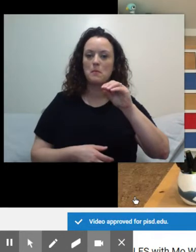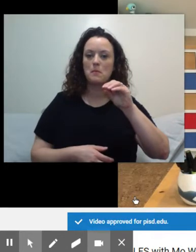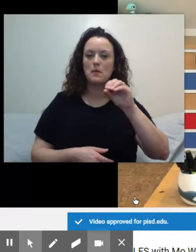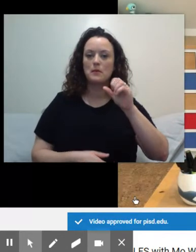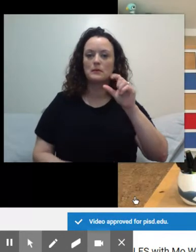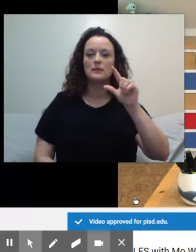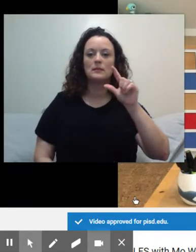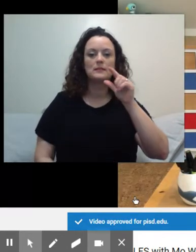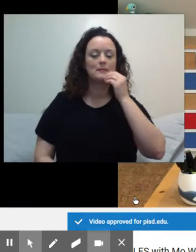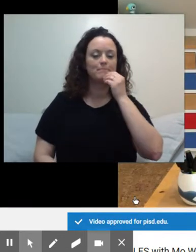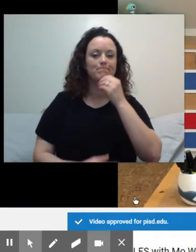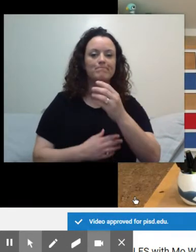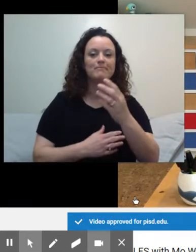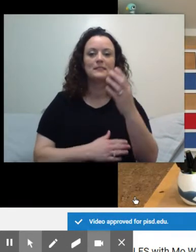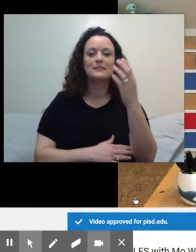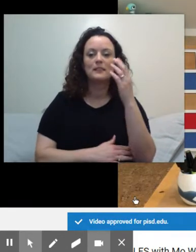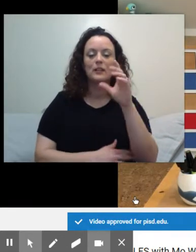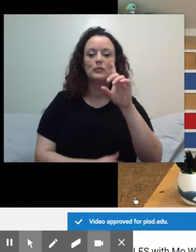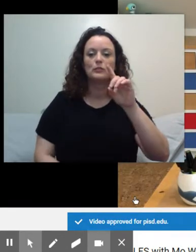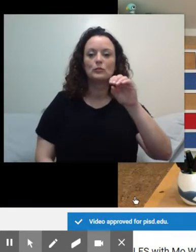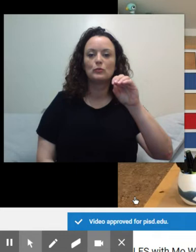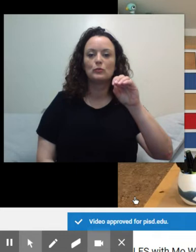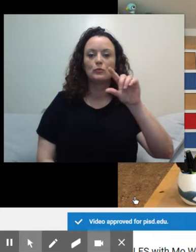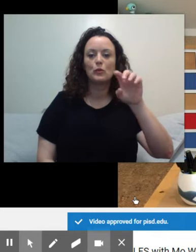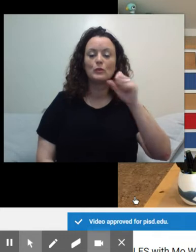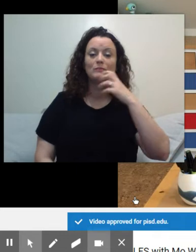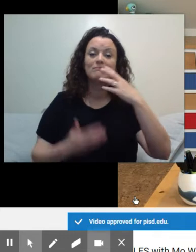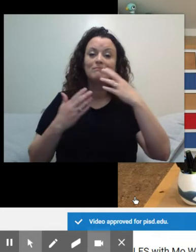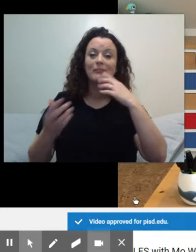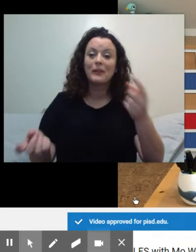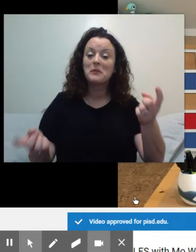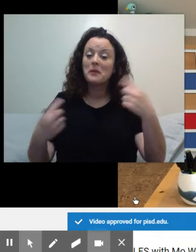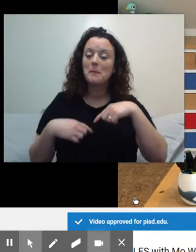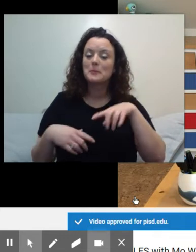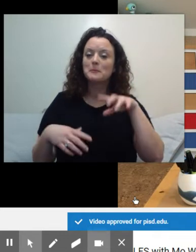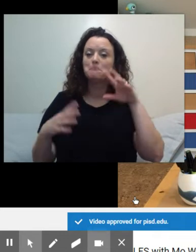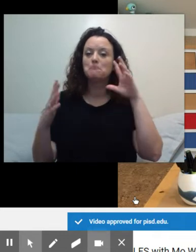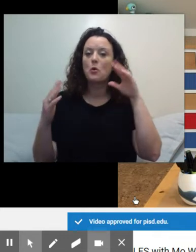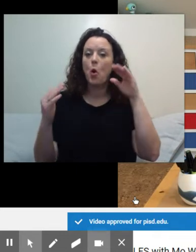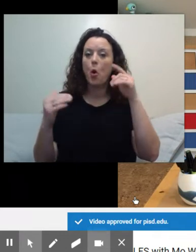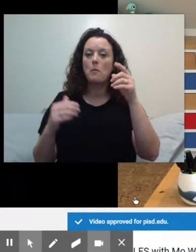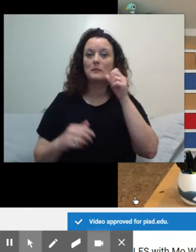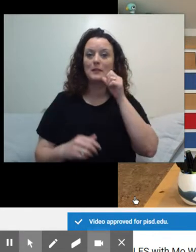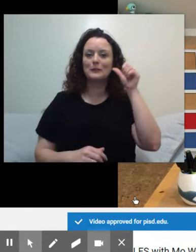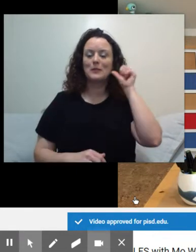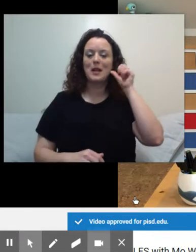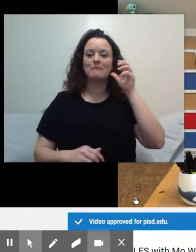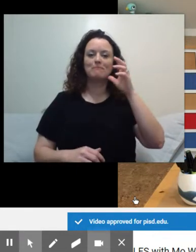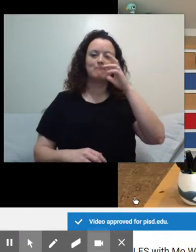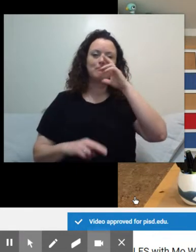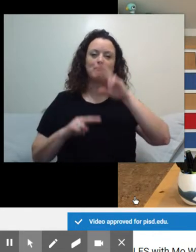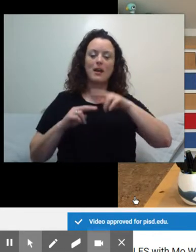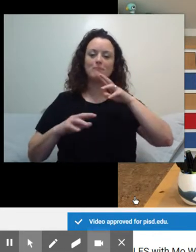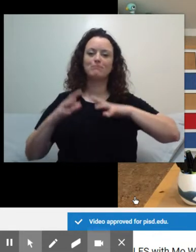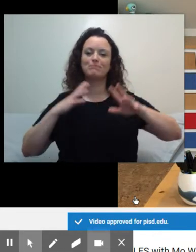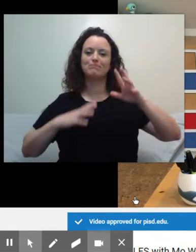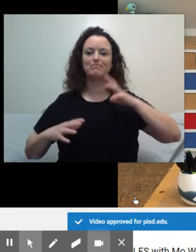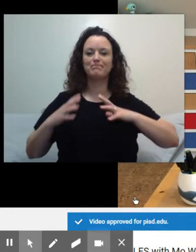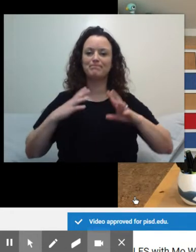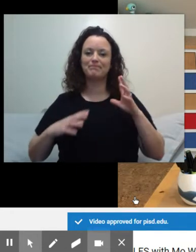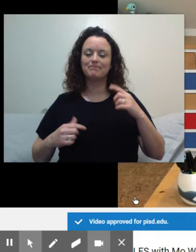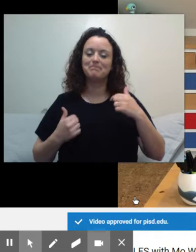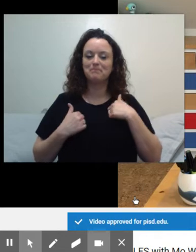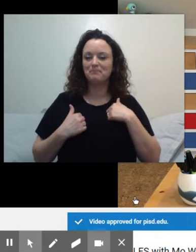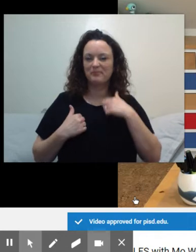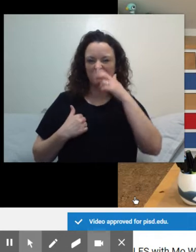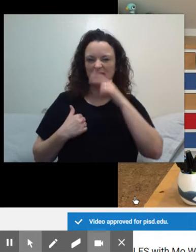Doodles. Thank you for coming. Hope that you had fun dressing up yesterday. I had fun. All